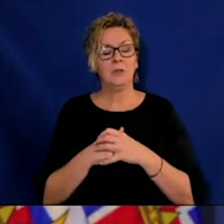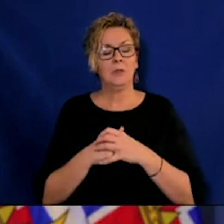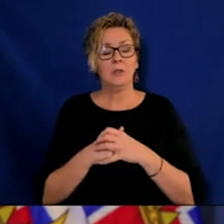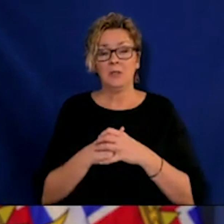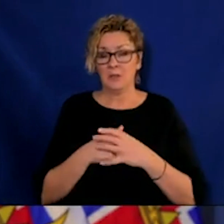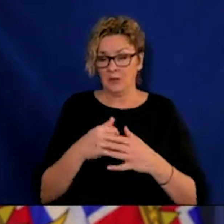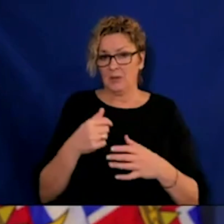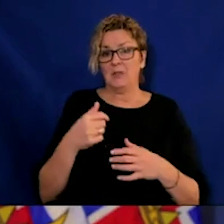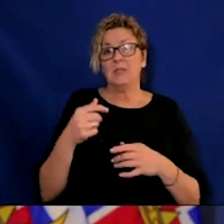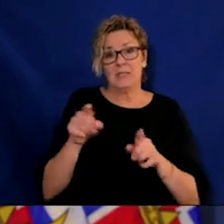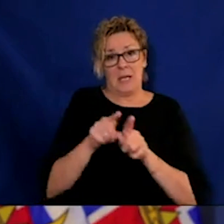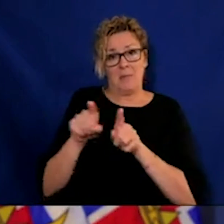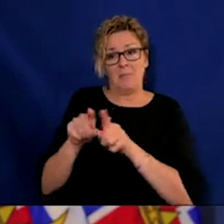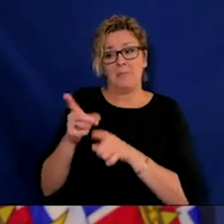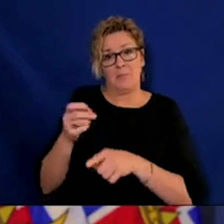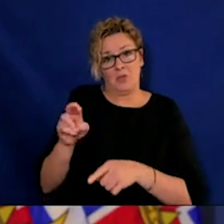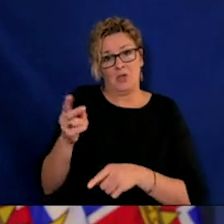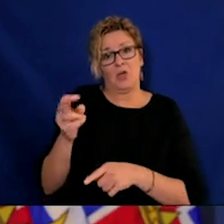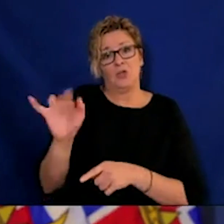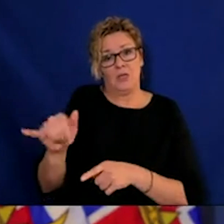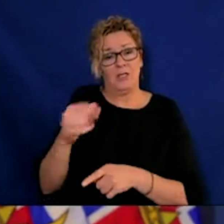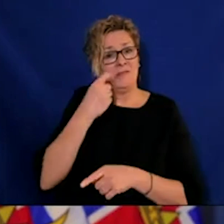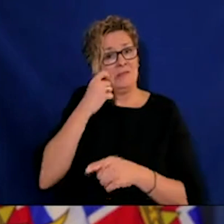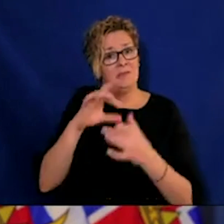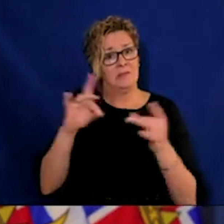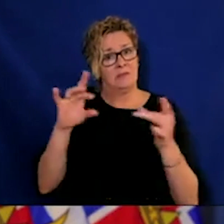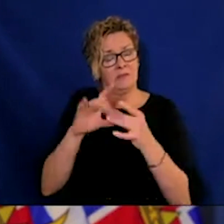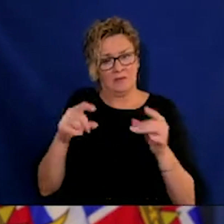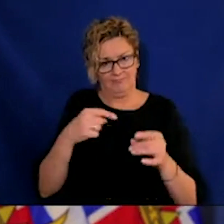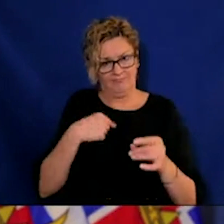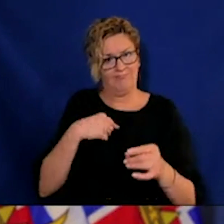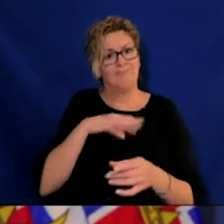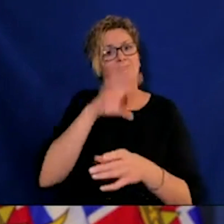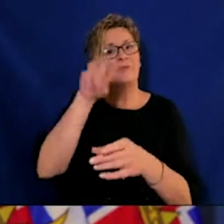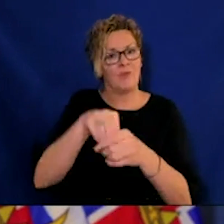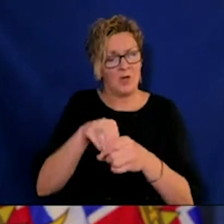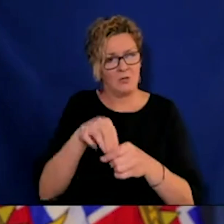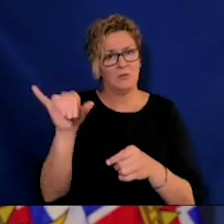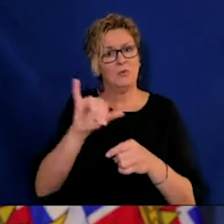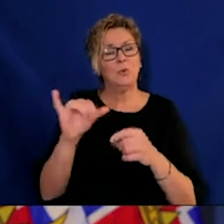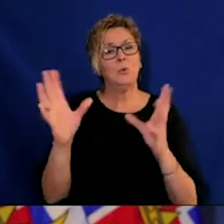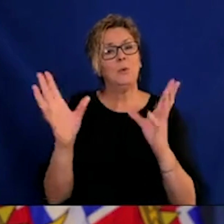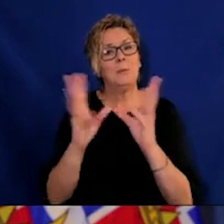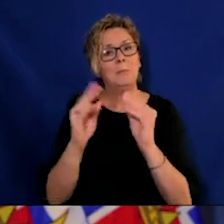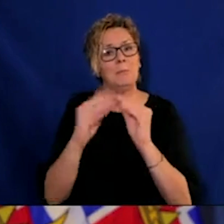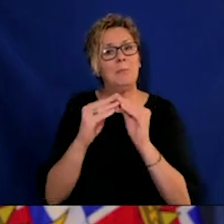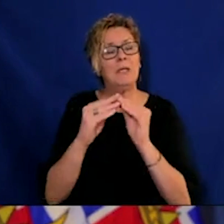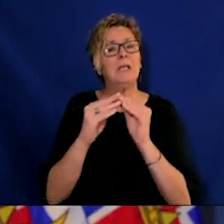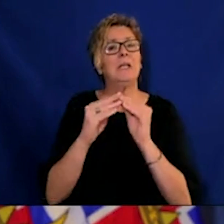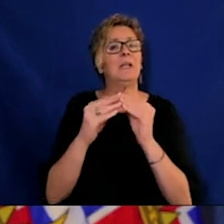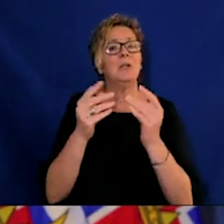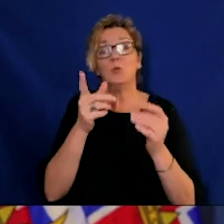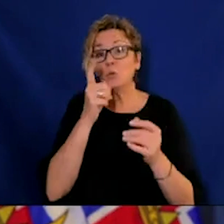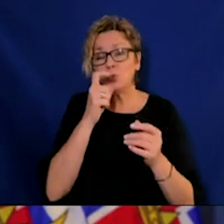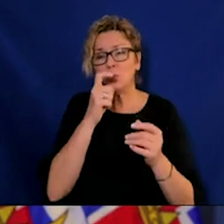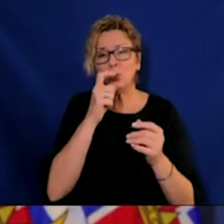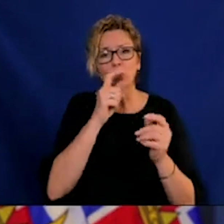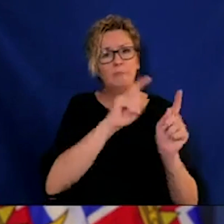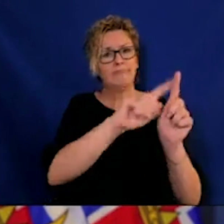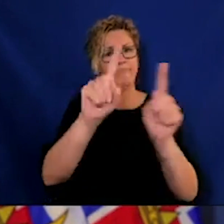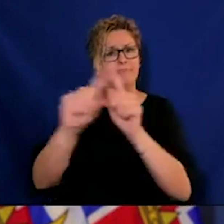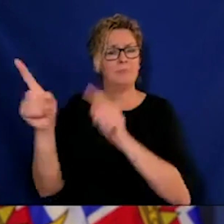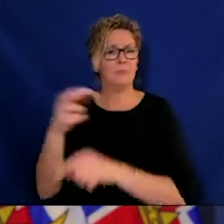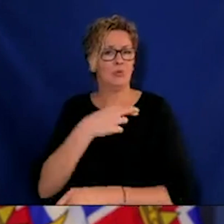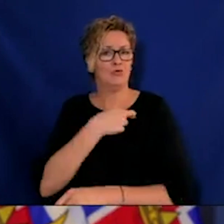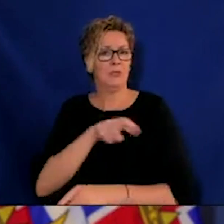faiths and and many denominations of particular faiths. And I was impressed.